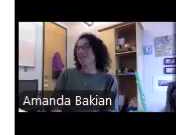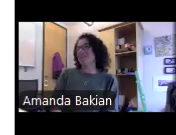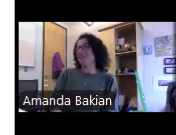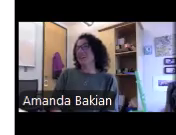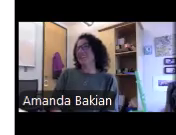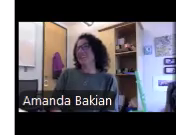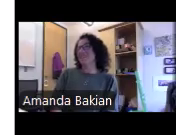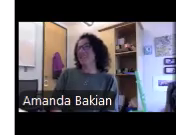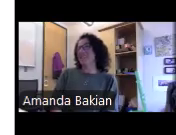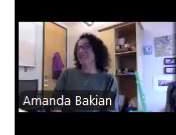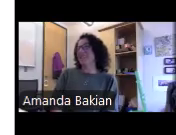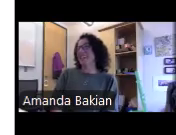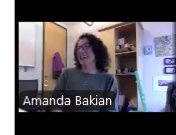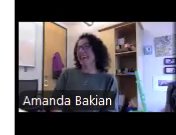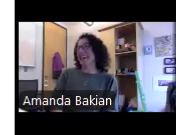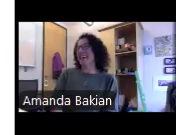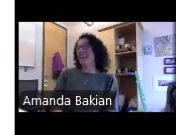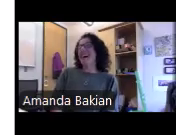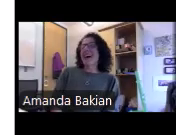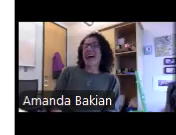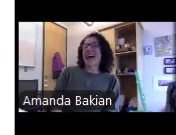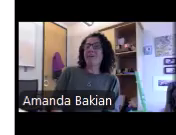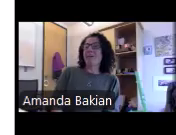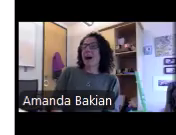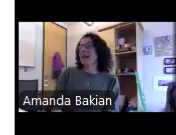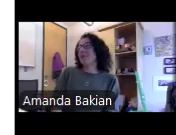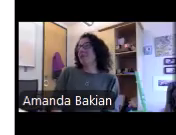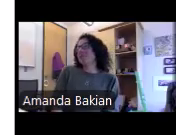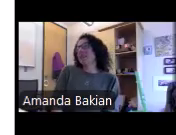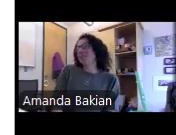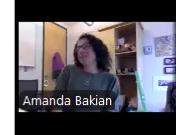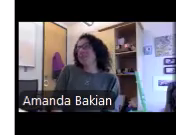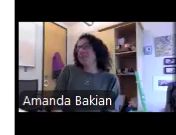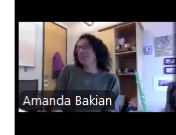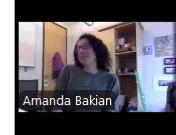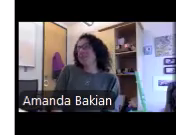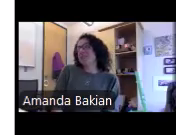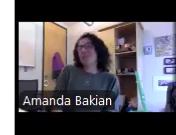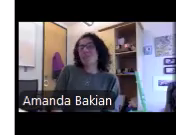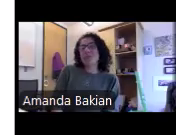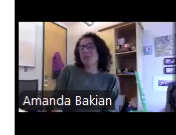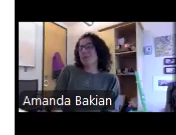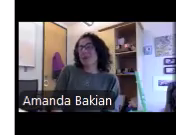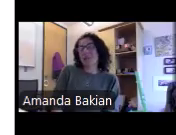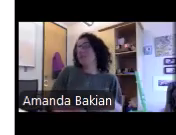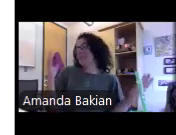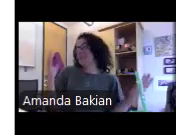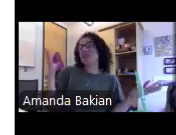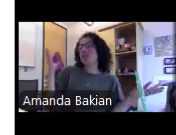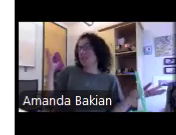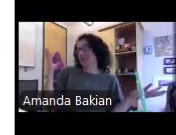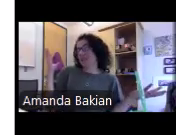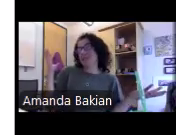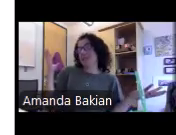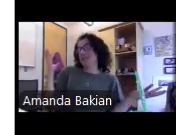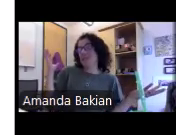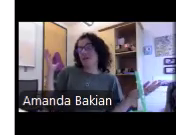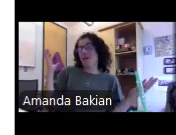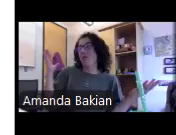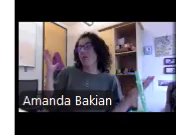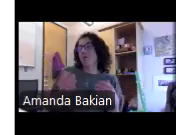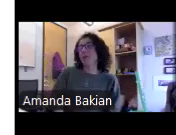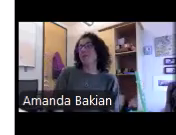Utah ADDM, so glad they can be here today. I always like for these presentations to be more like